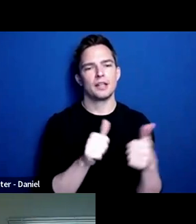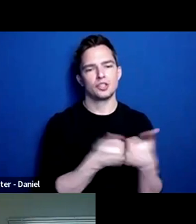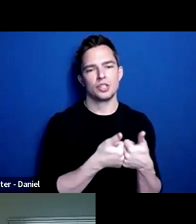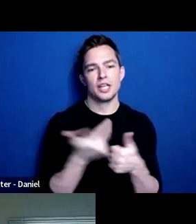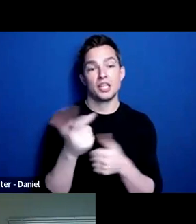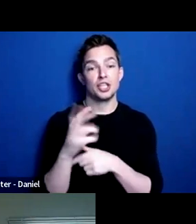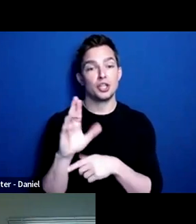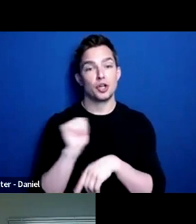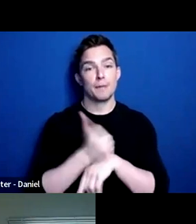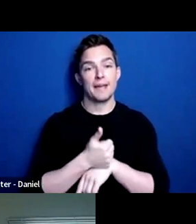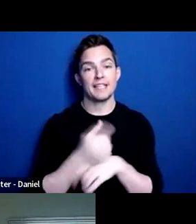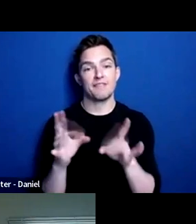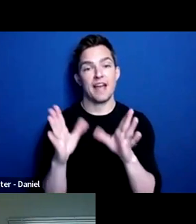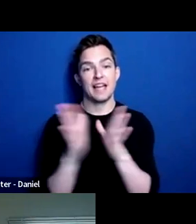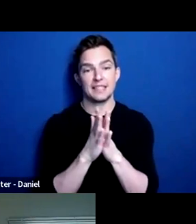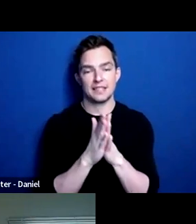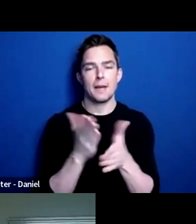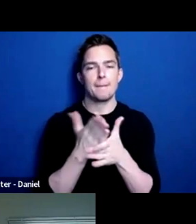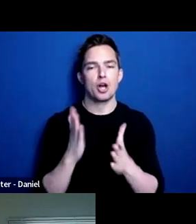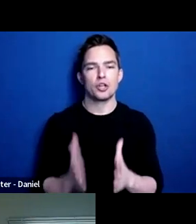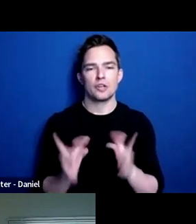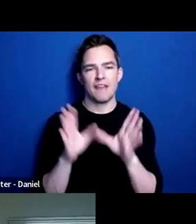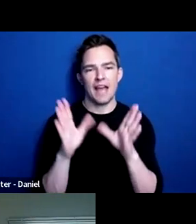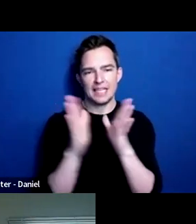gender-based violence and intimate partner violence and